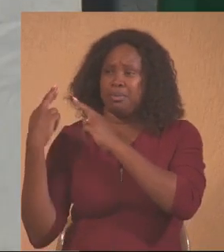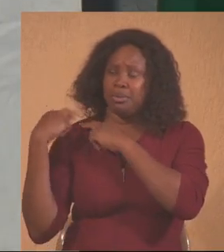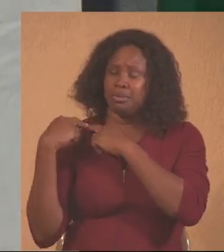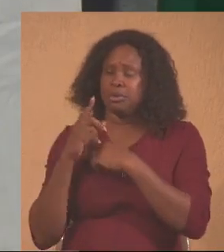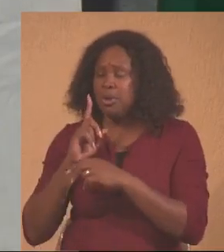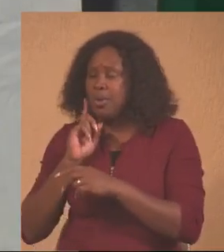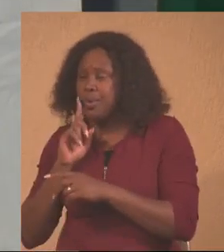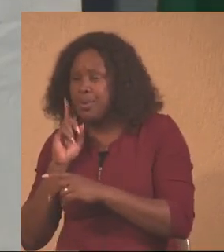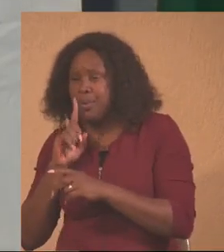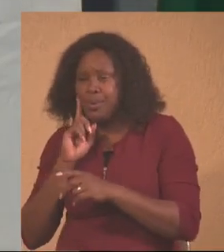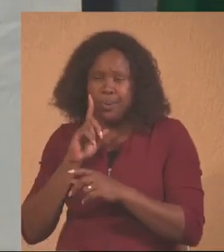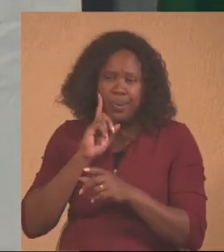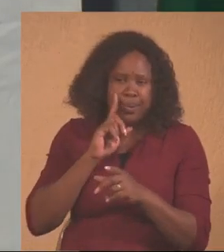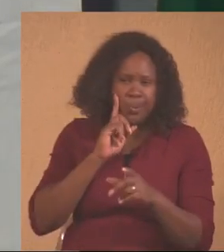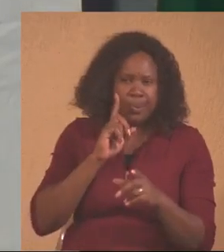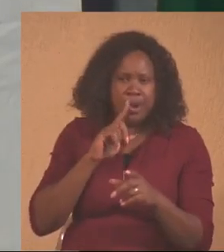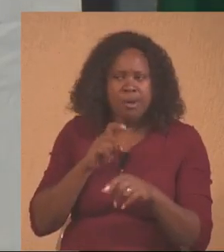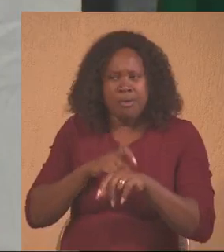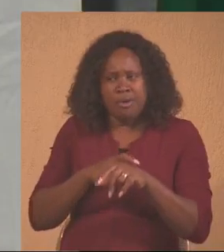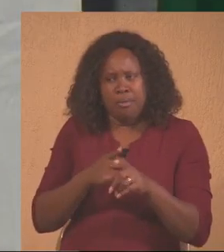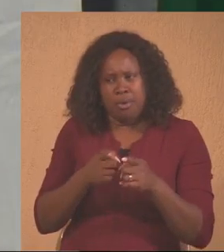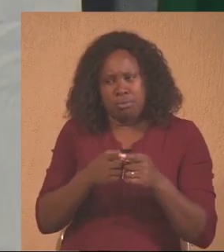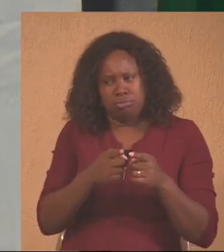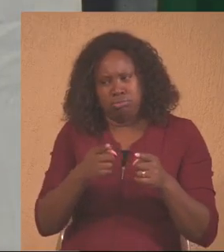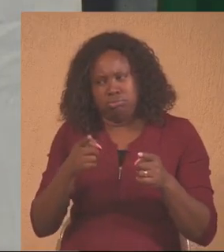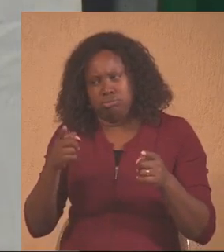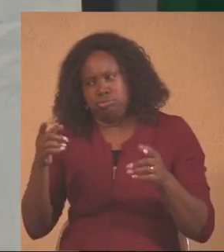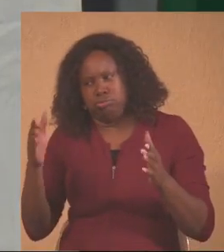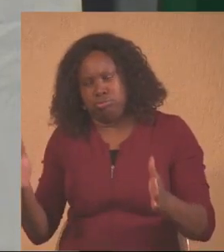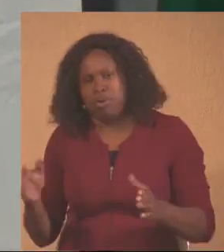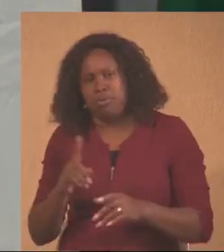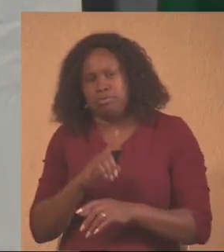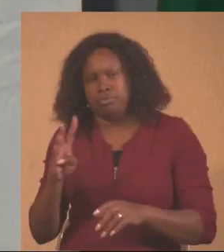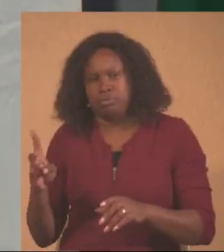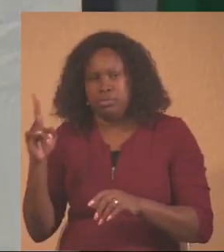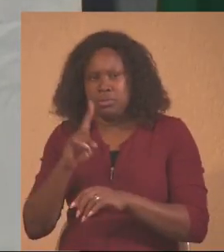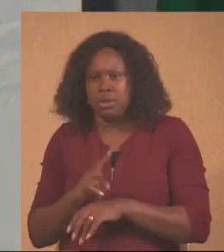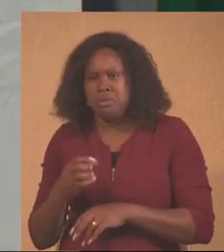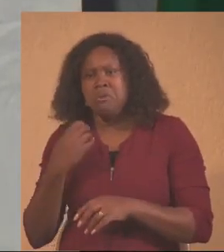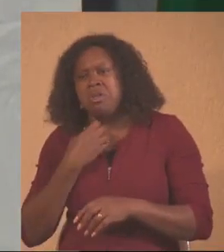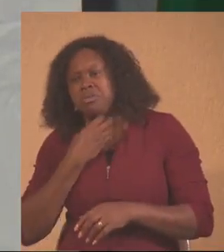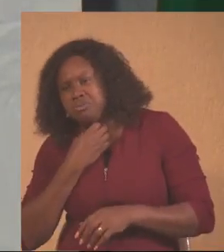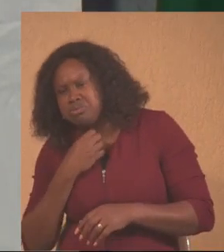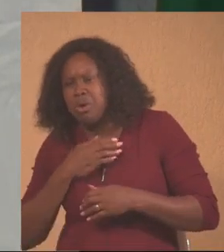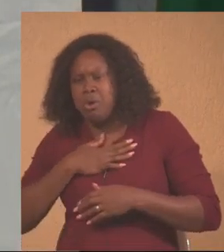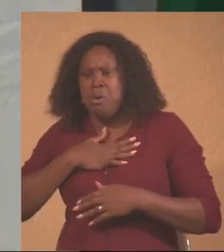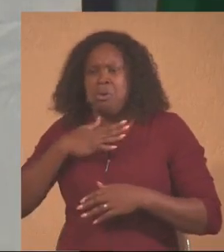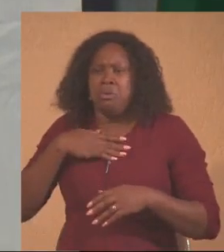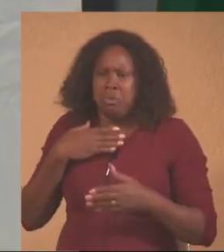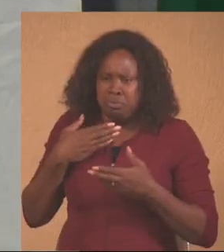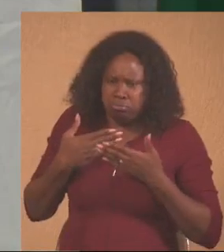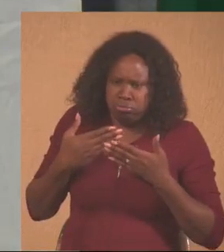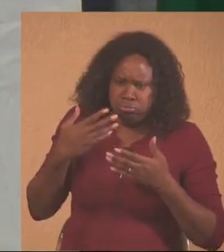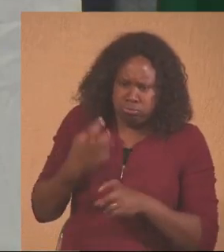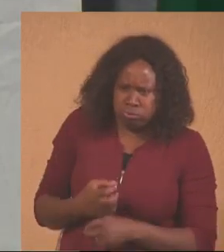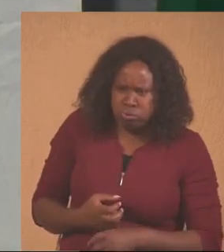supervise is monitoring throughout the period you are being monitored, signs and symptoms. Are you developing signs and symptoms,